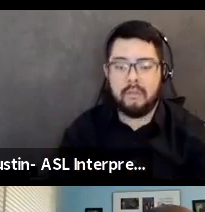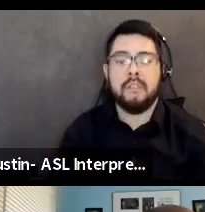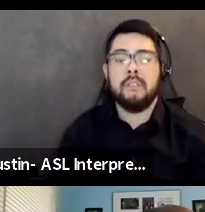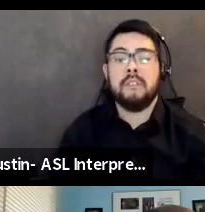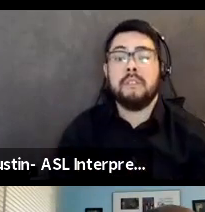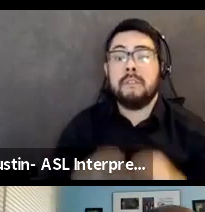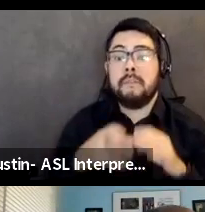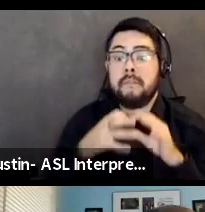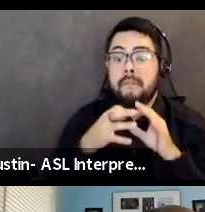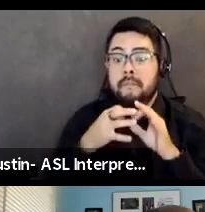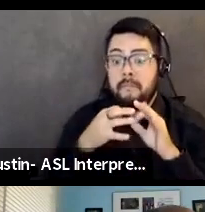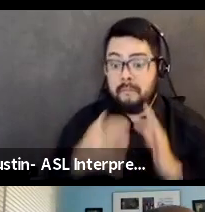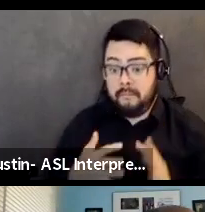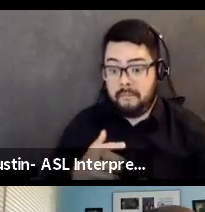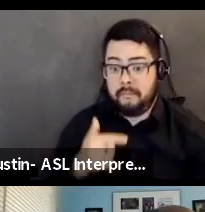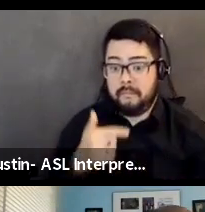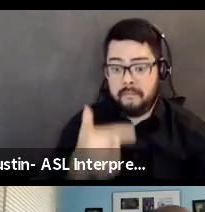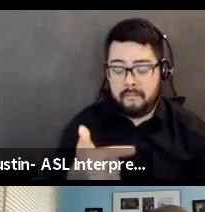point